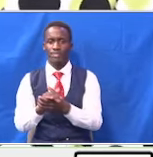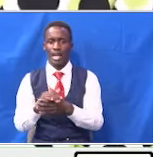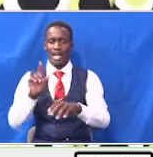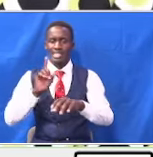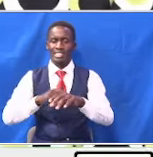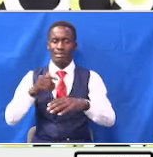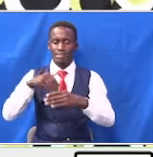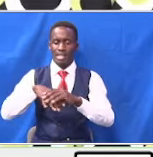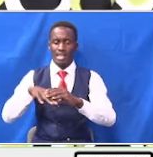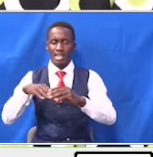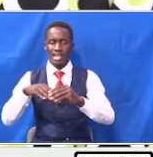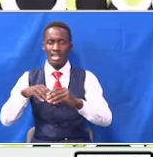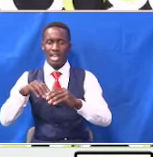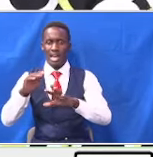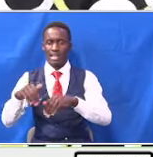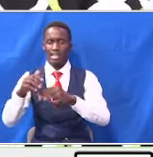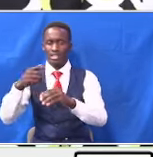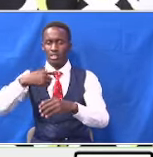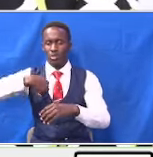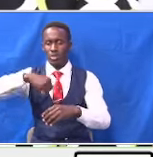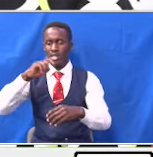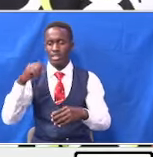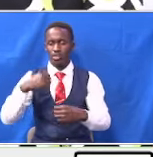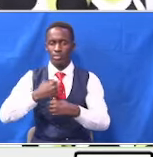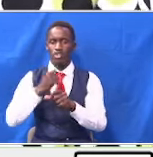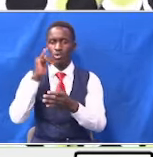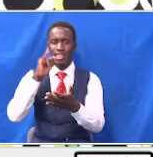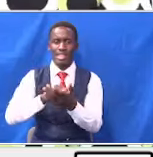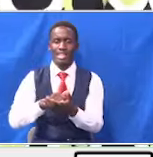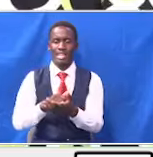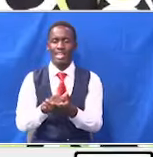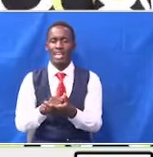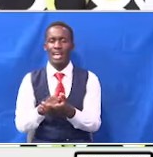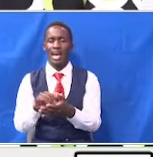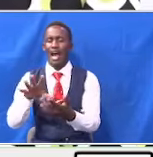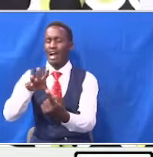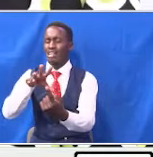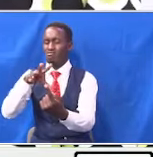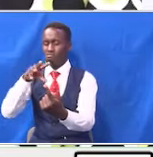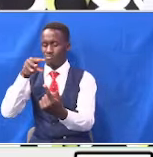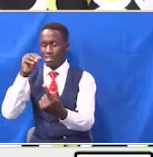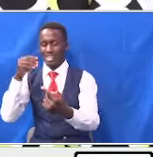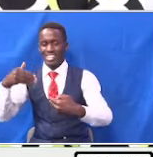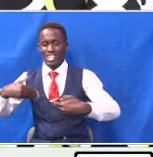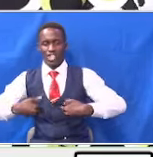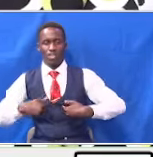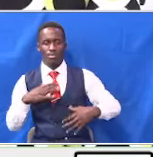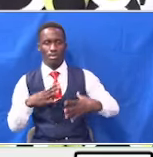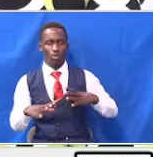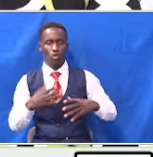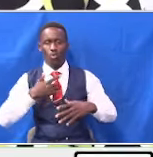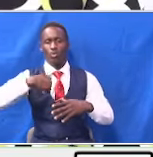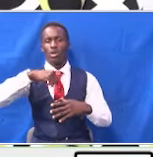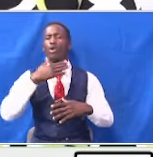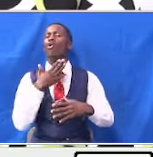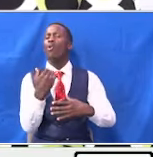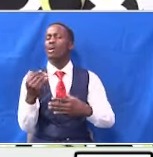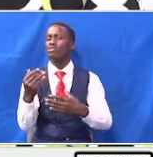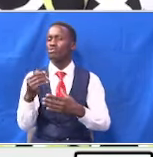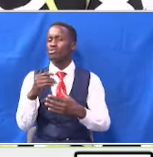need to do now is to make sure that we make it more appealing for young people. We want them to go back and farm. So whatever we're doing in terms